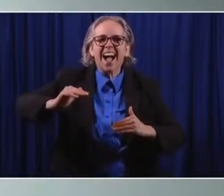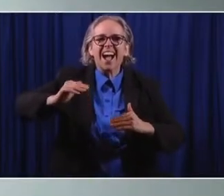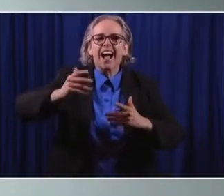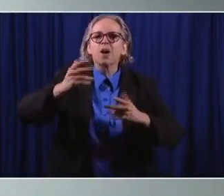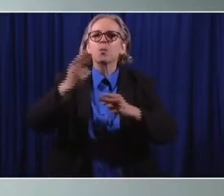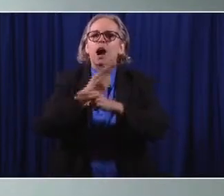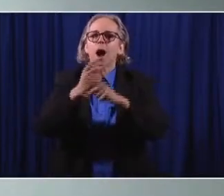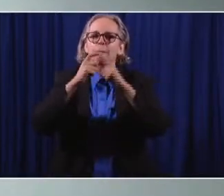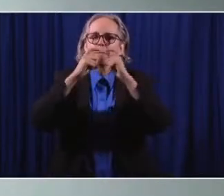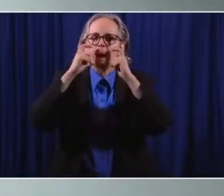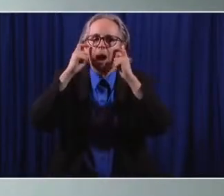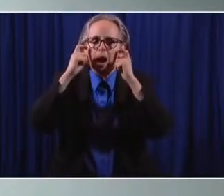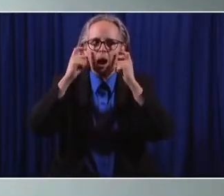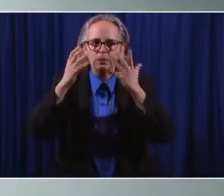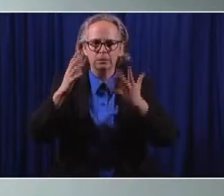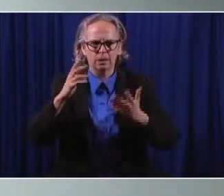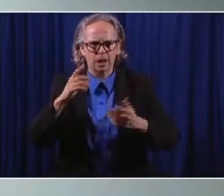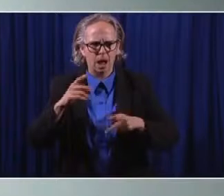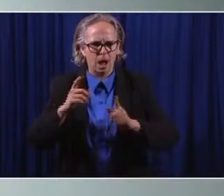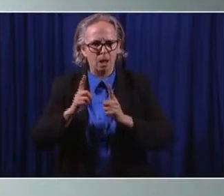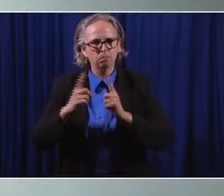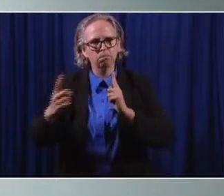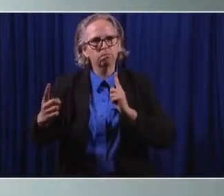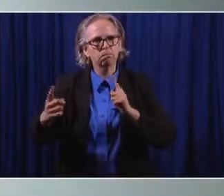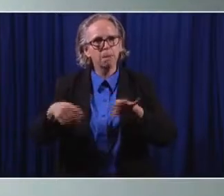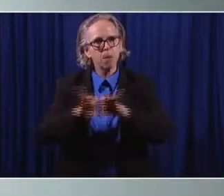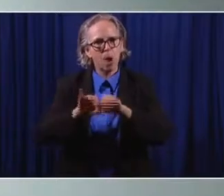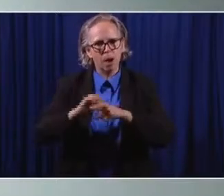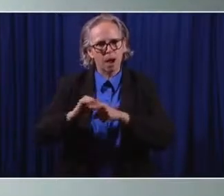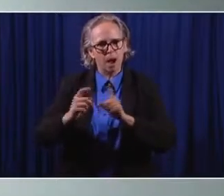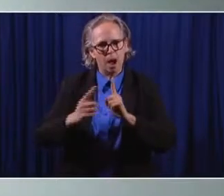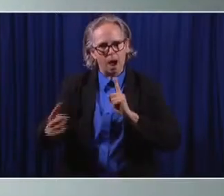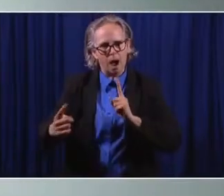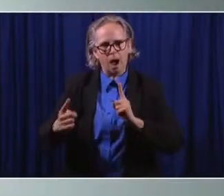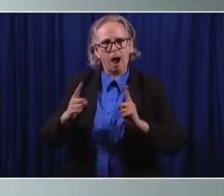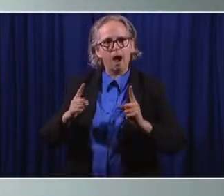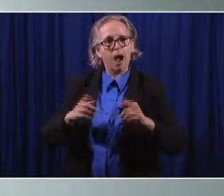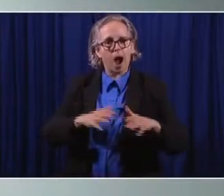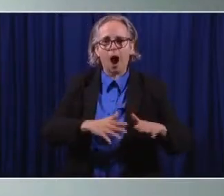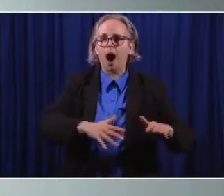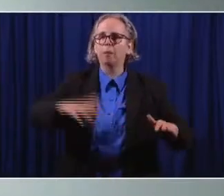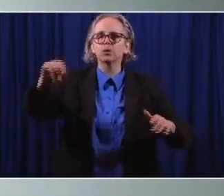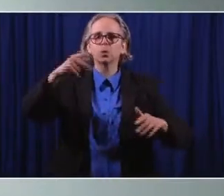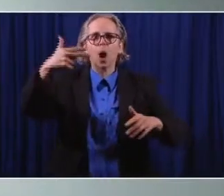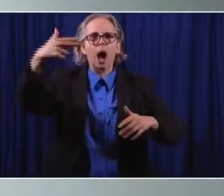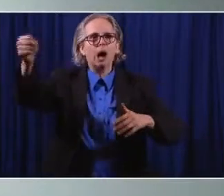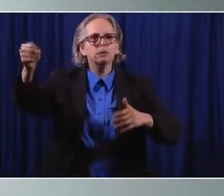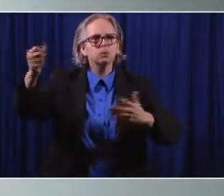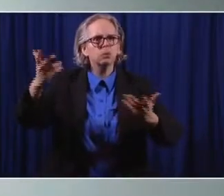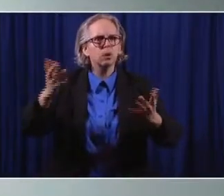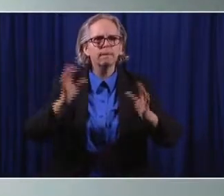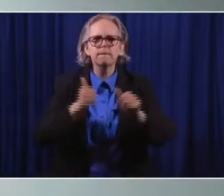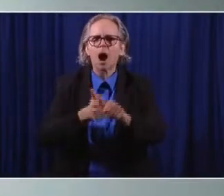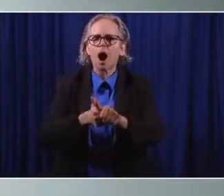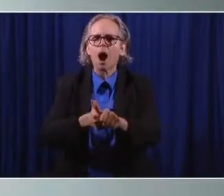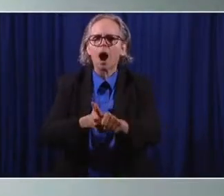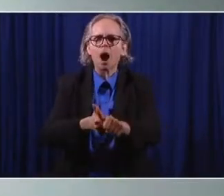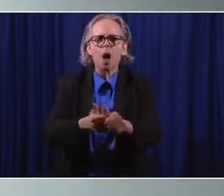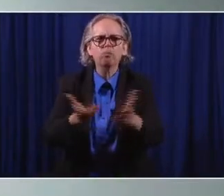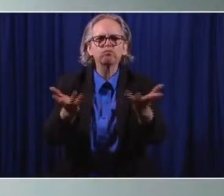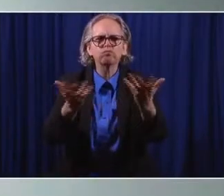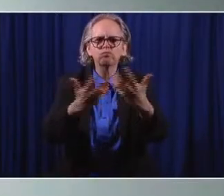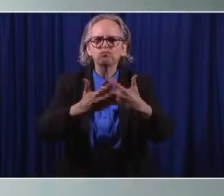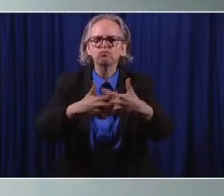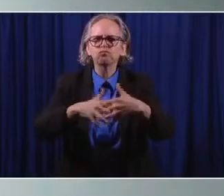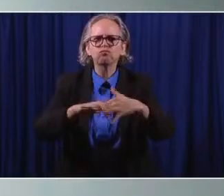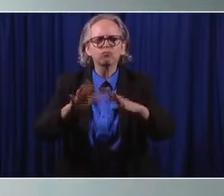well. But our preschool all the way up to seniors are doing a great job wearing those masks. They're doing what is necessary